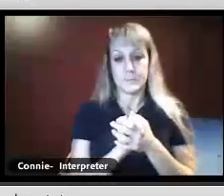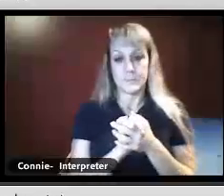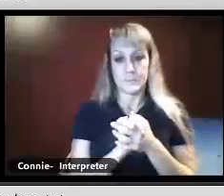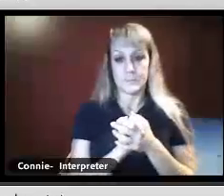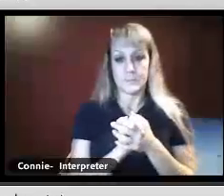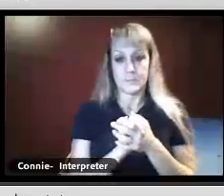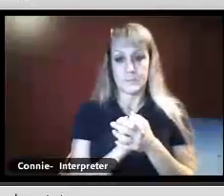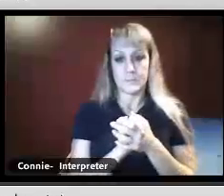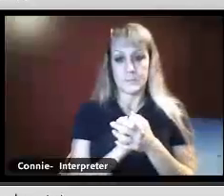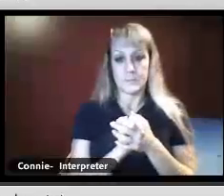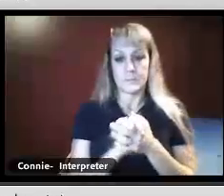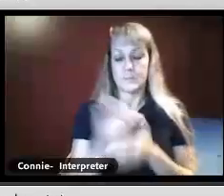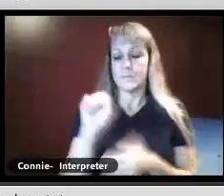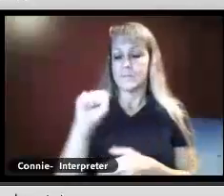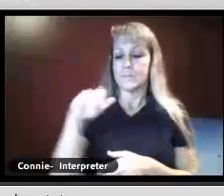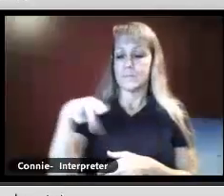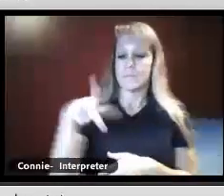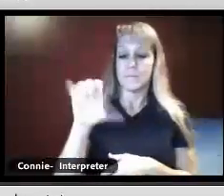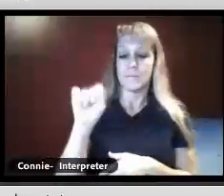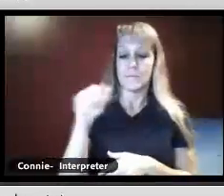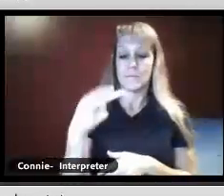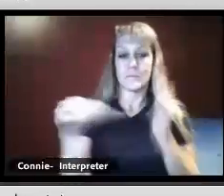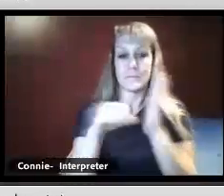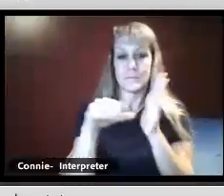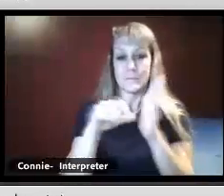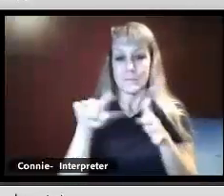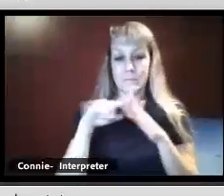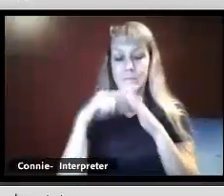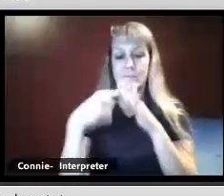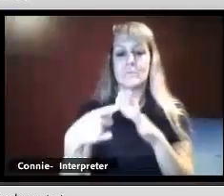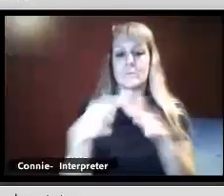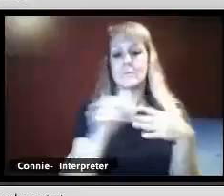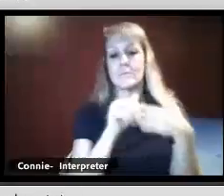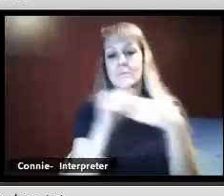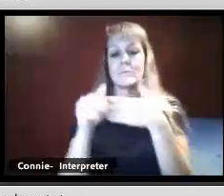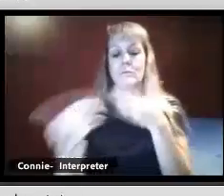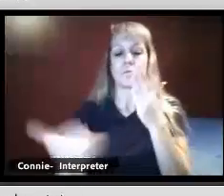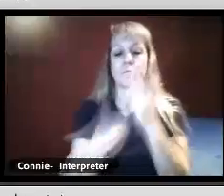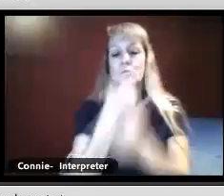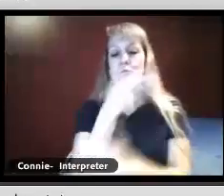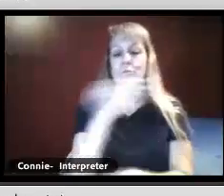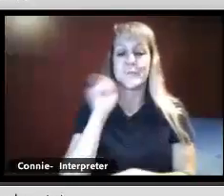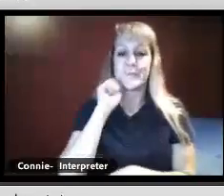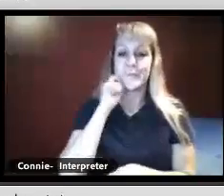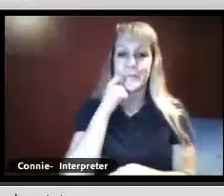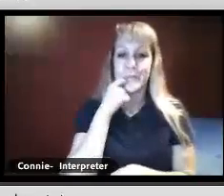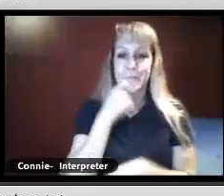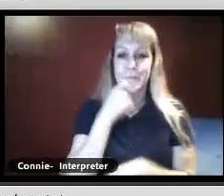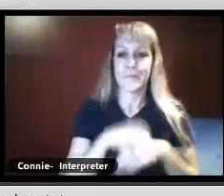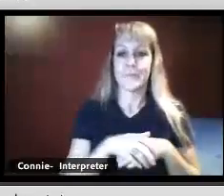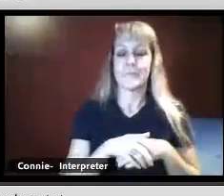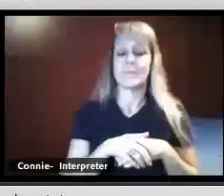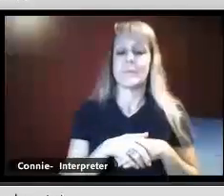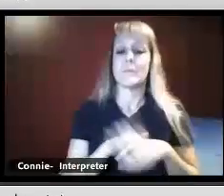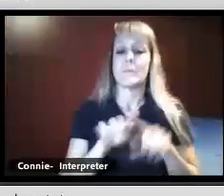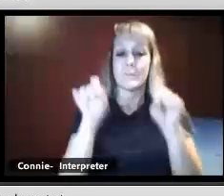the splash page starts out by taking you to what's new and cool, but you